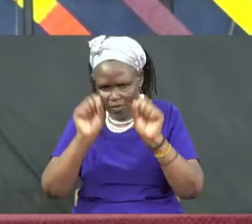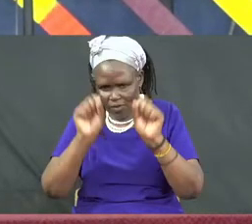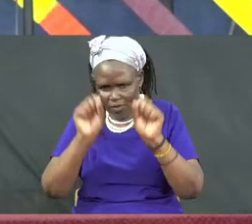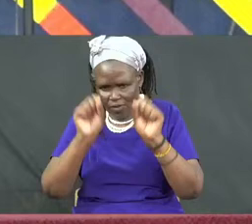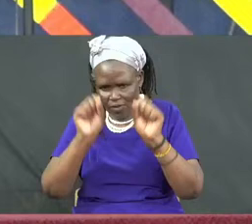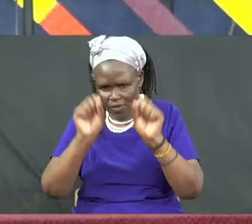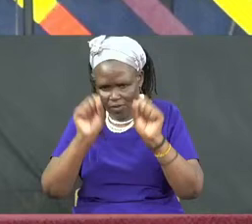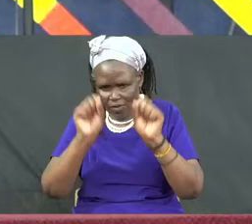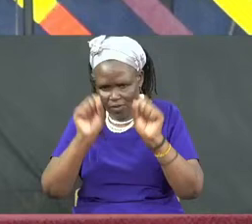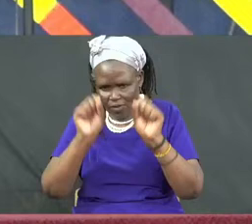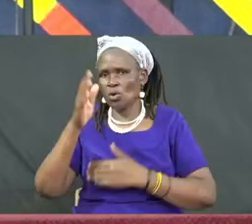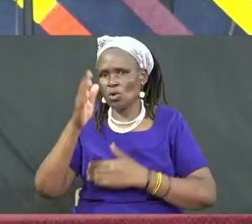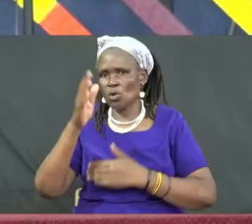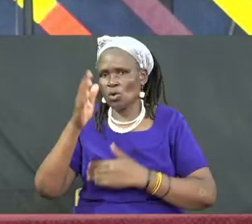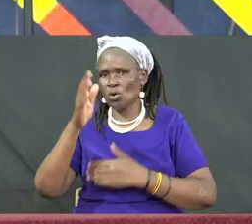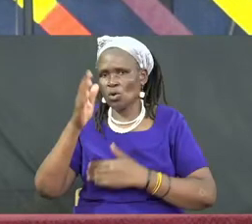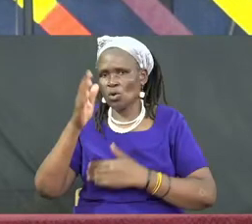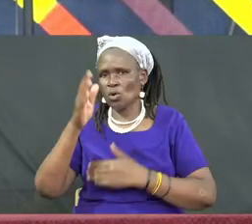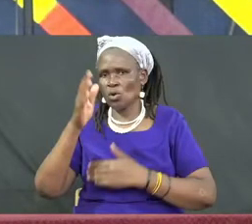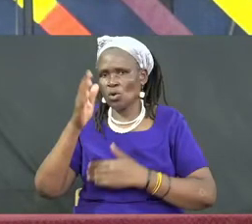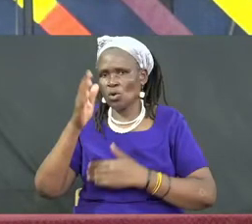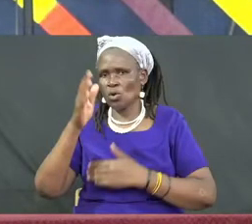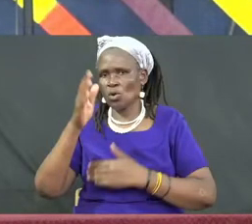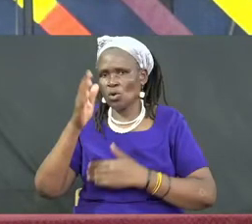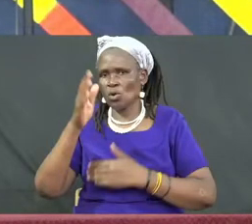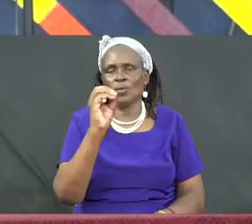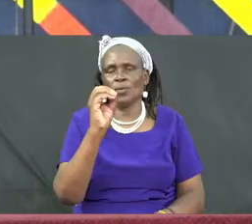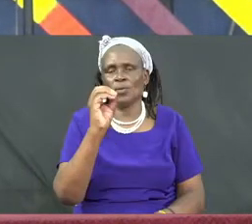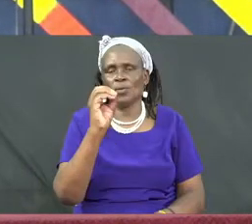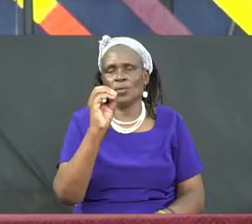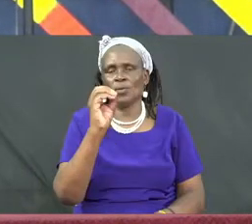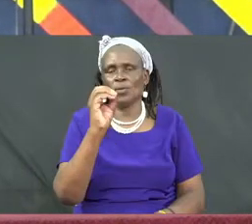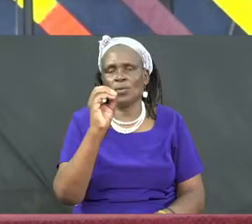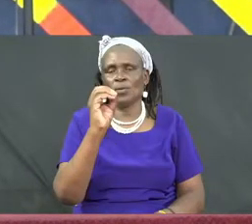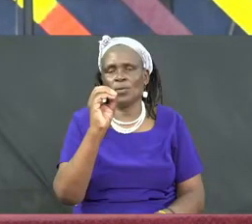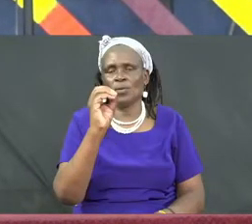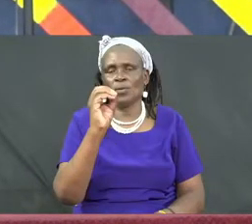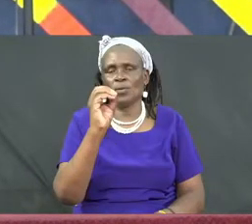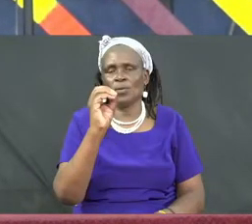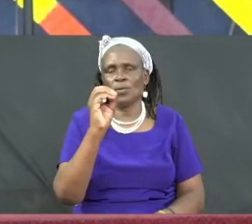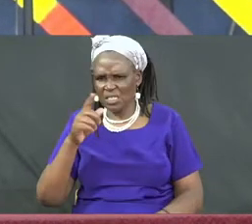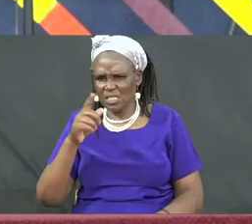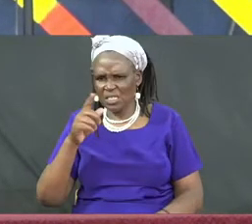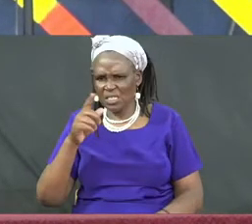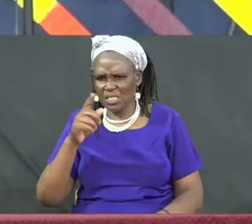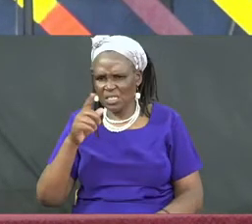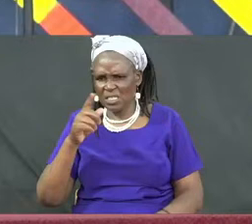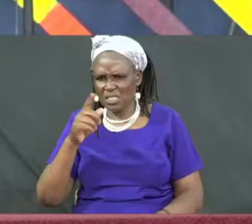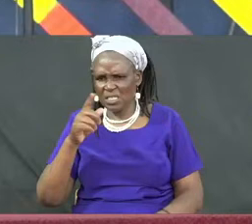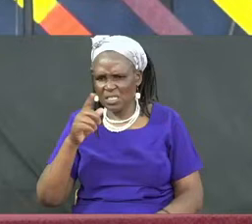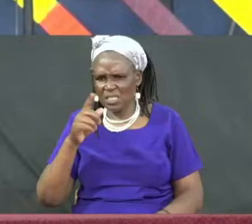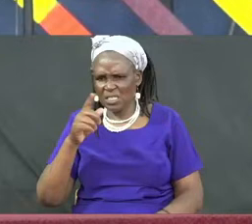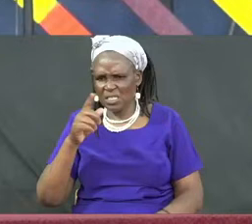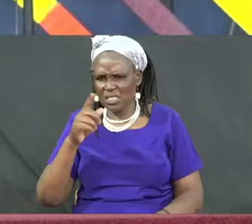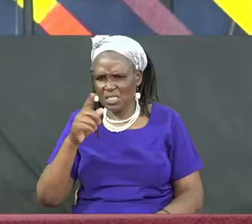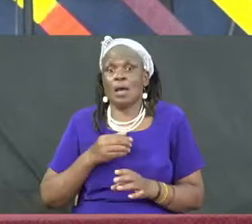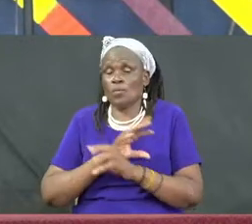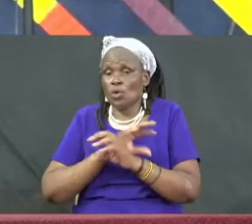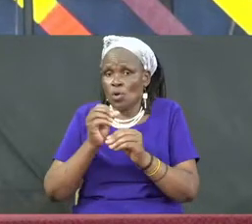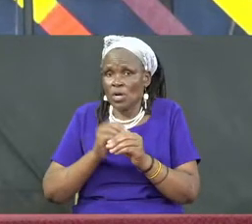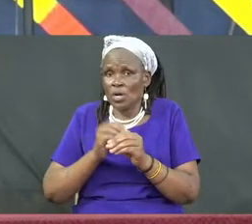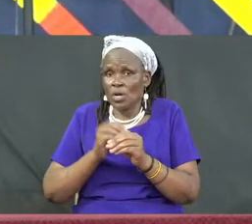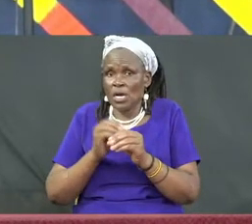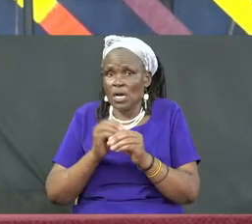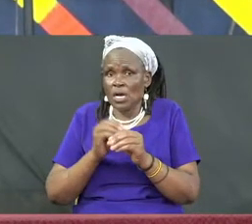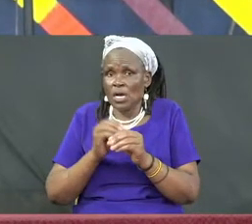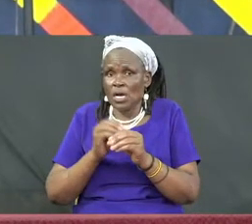God has blessed. And so Balaam initially says, I will not go. I am forbidden by the Lord.